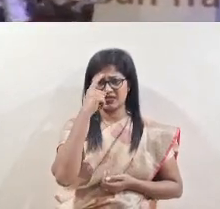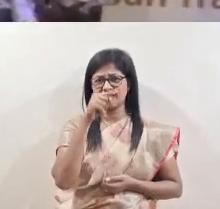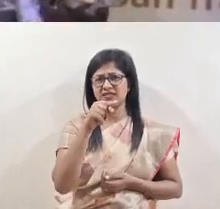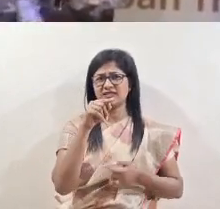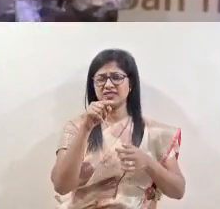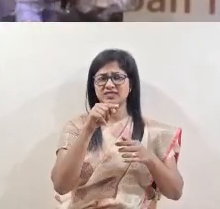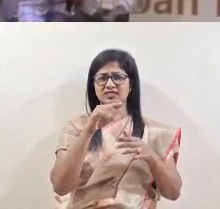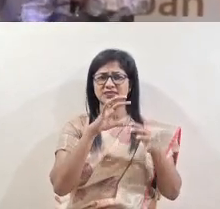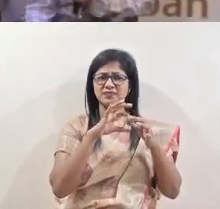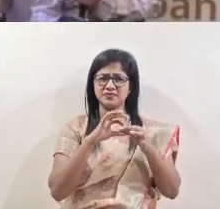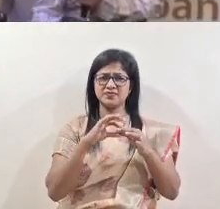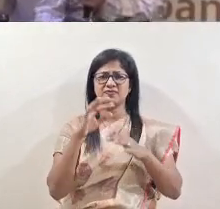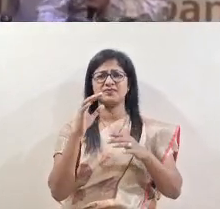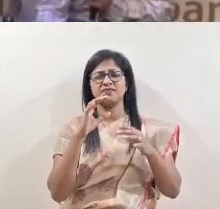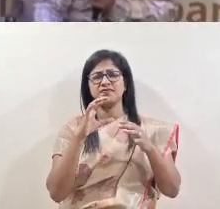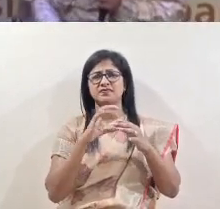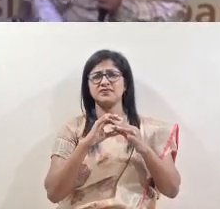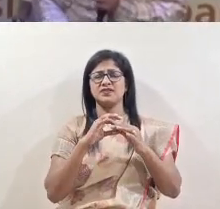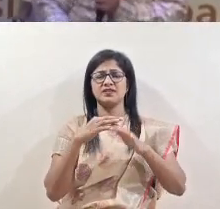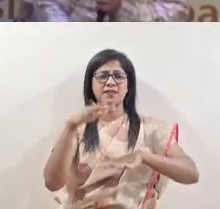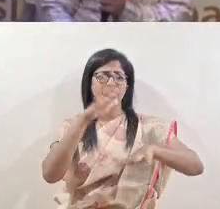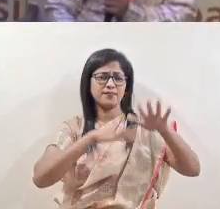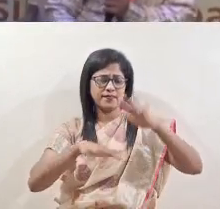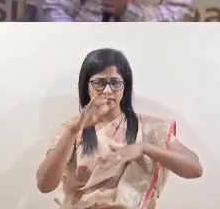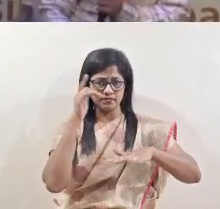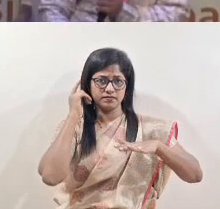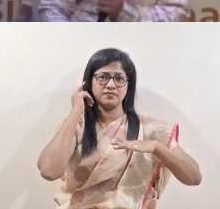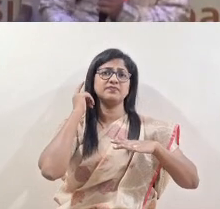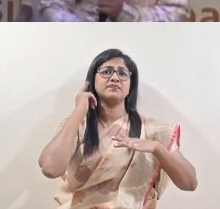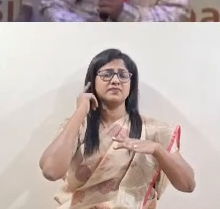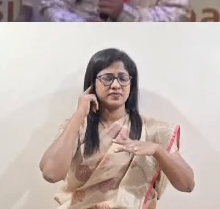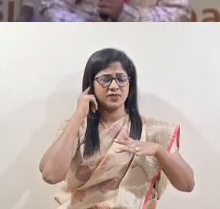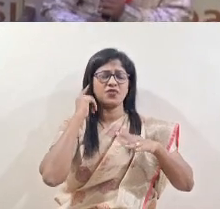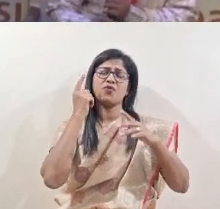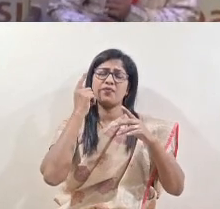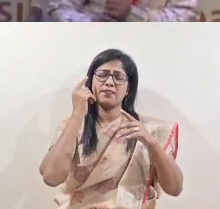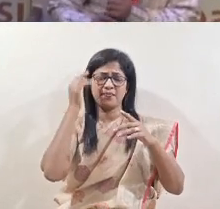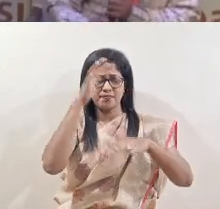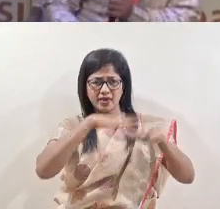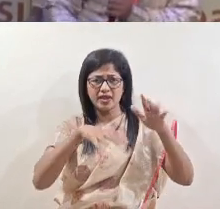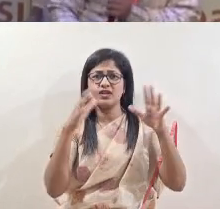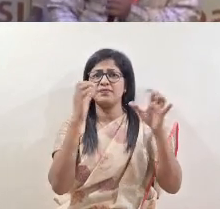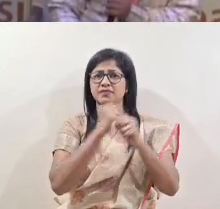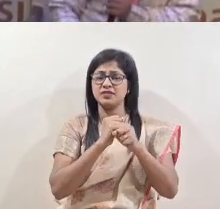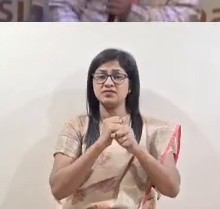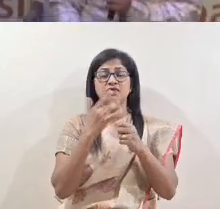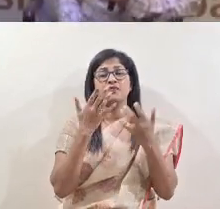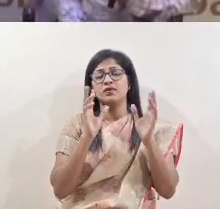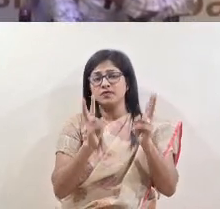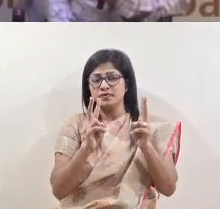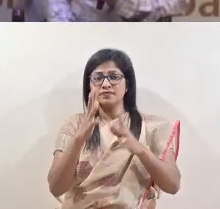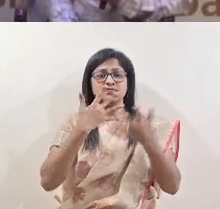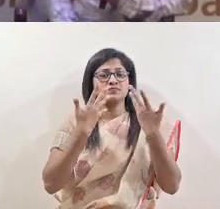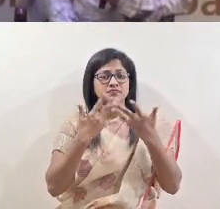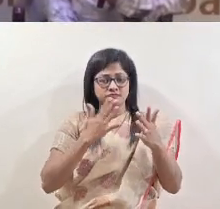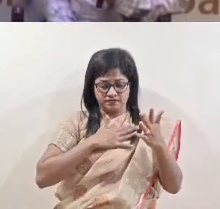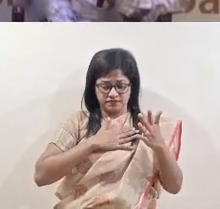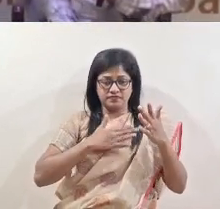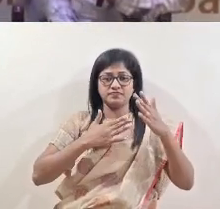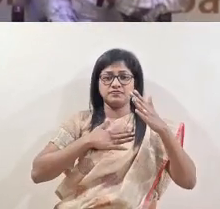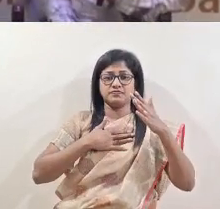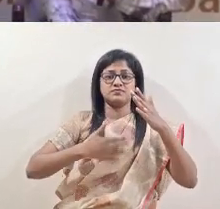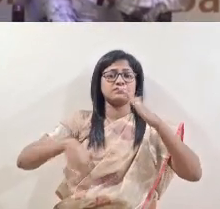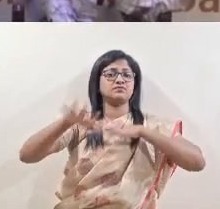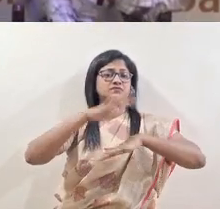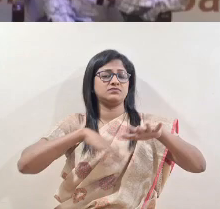basically a planning lacuna or planning deficiency? Normally, when we plan any foot-over bridge or a